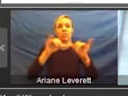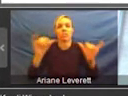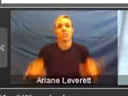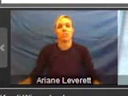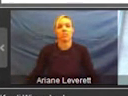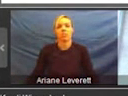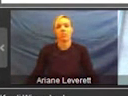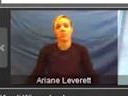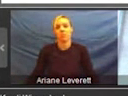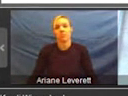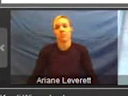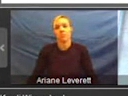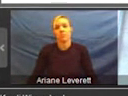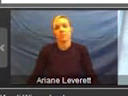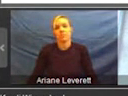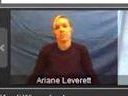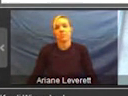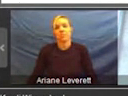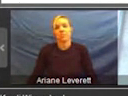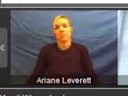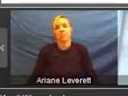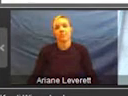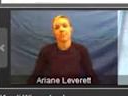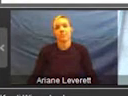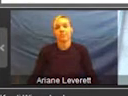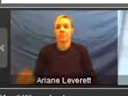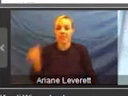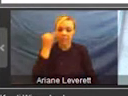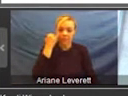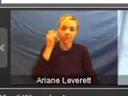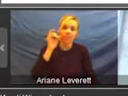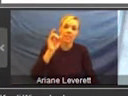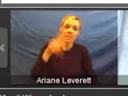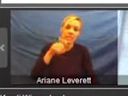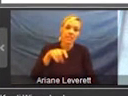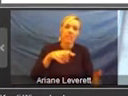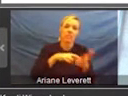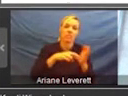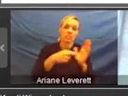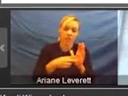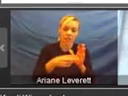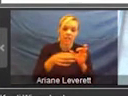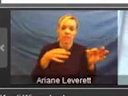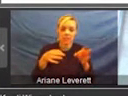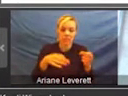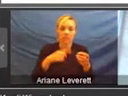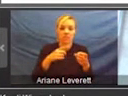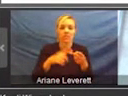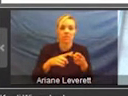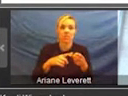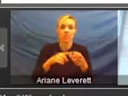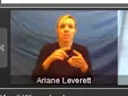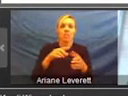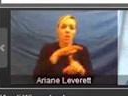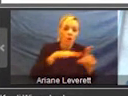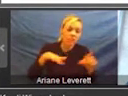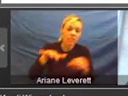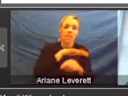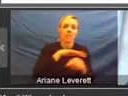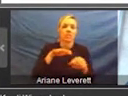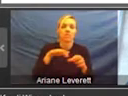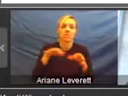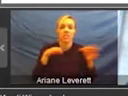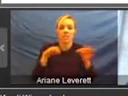stage where actually needs are defined, contexts are defined, strategies are defined, and an idea